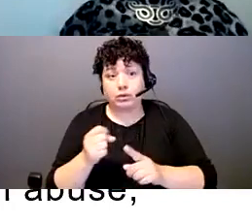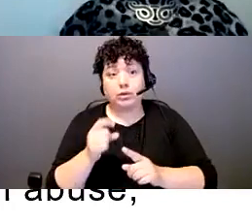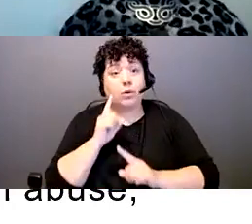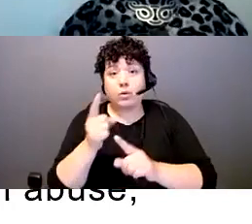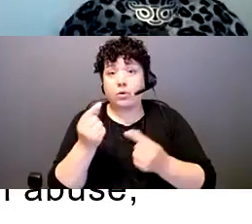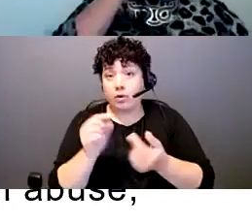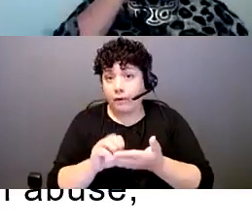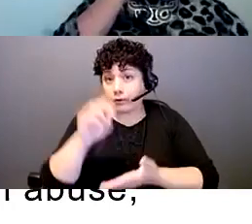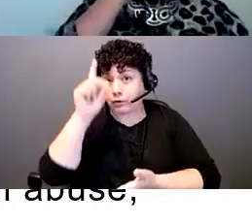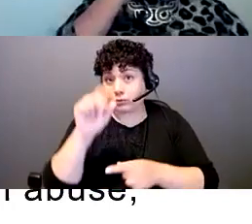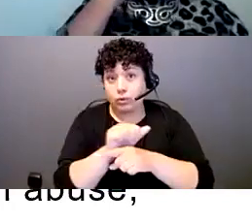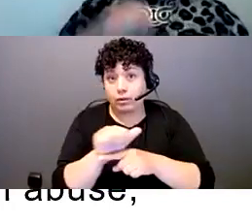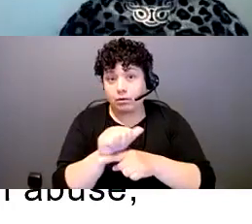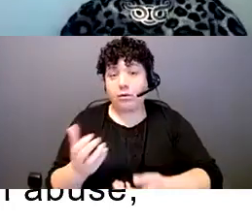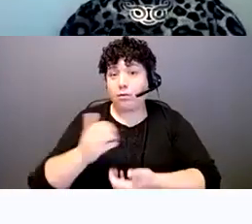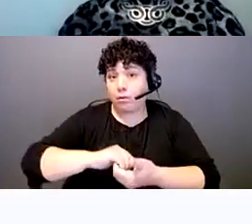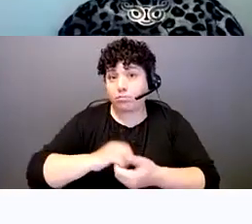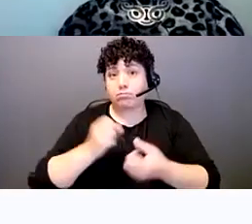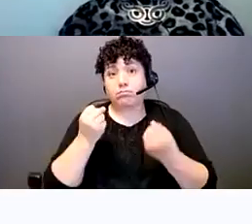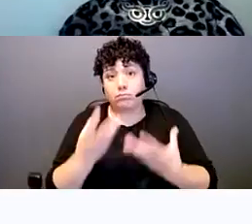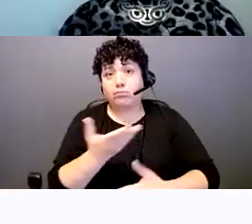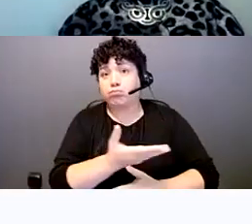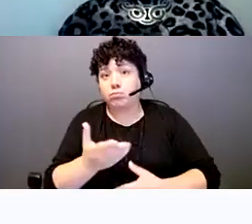with partner organizations.